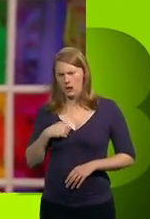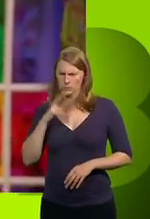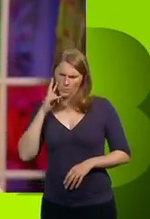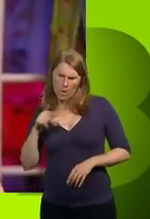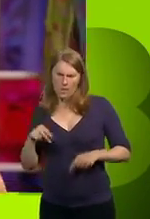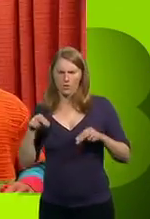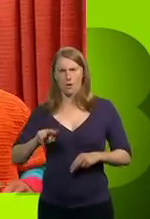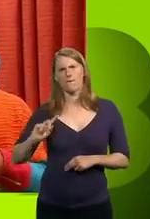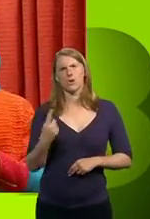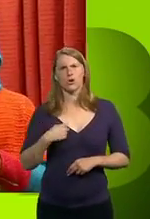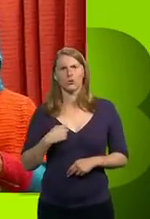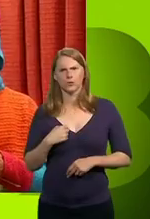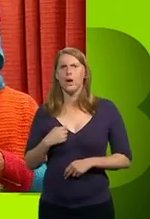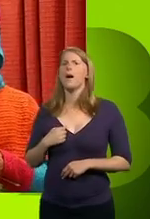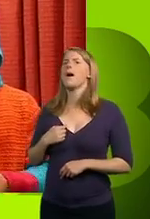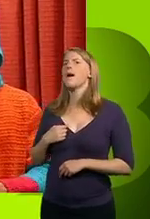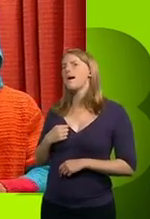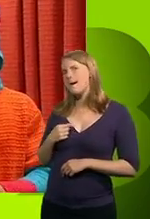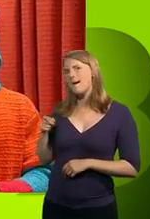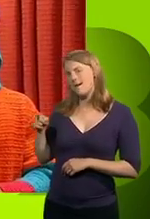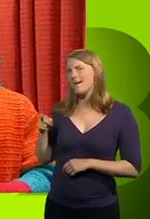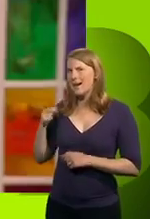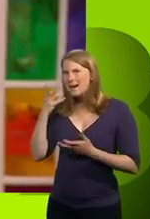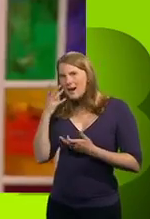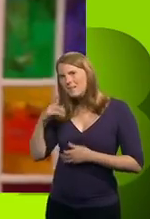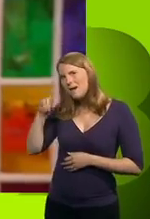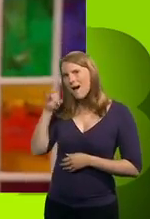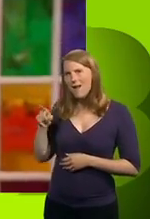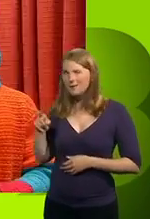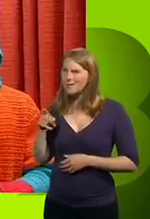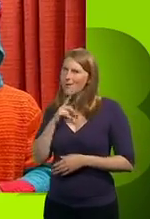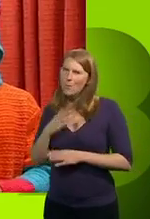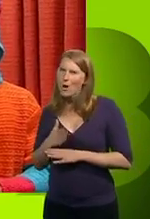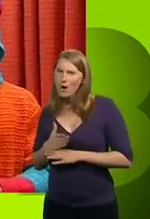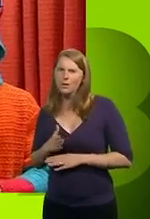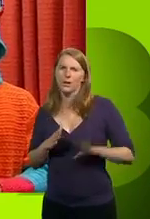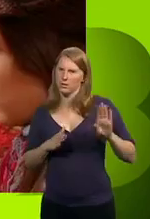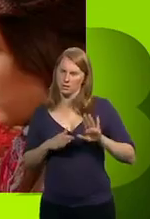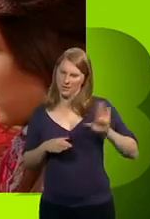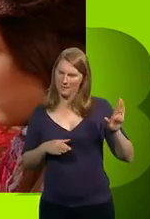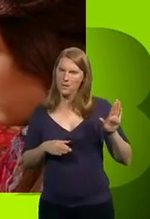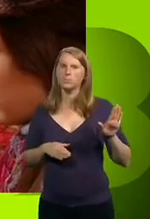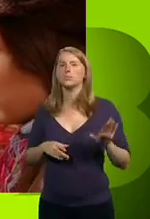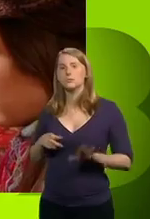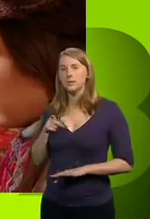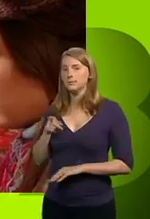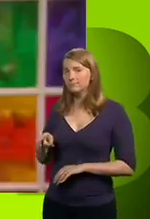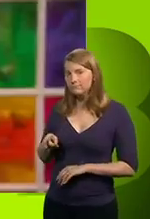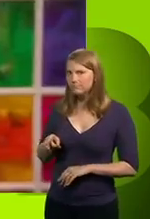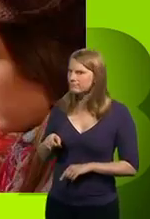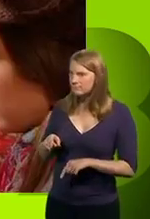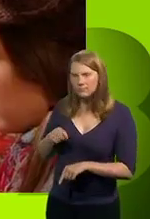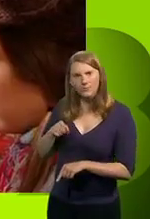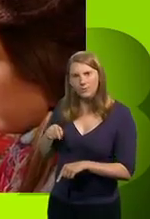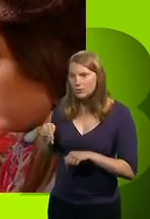Because I saw it first. You've got the cat from hell. That's not going to work. Keep out of it, Knitboy. Dani doesn't want you to have the dog because he's not a stray.